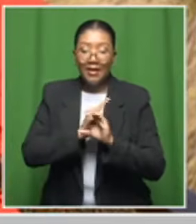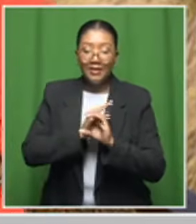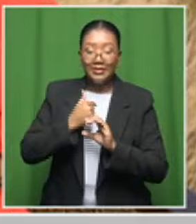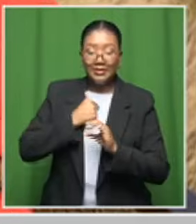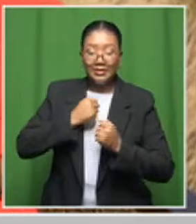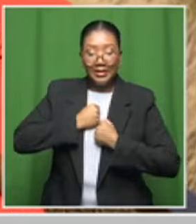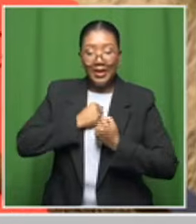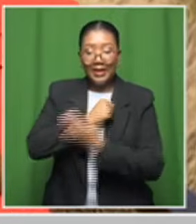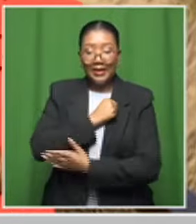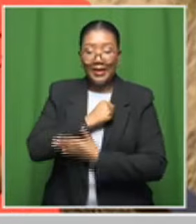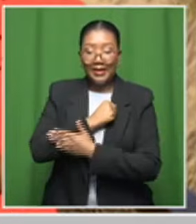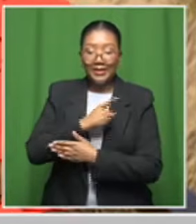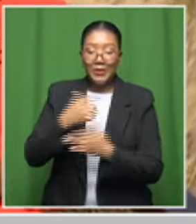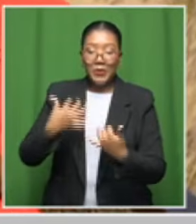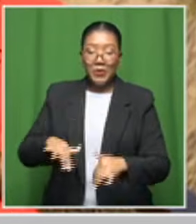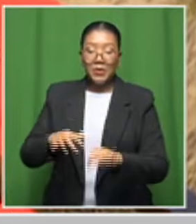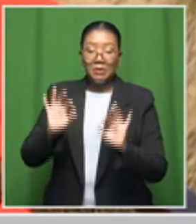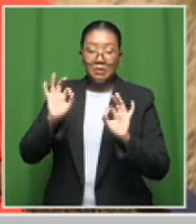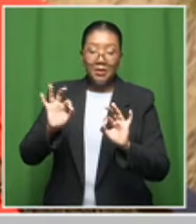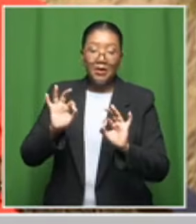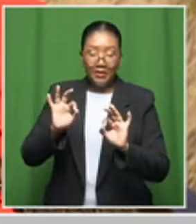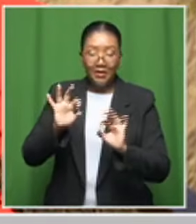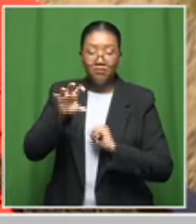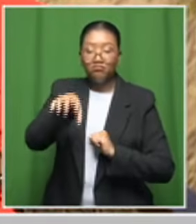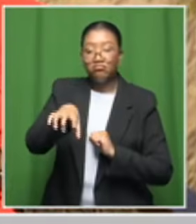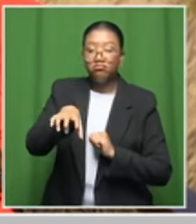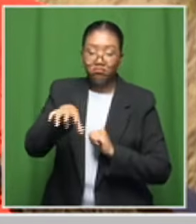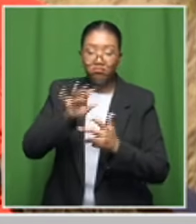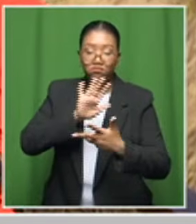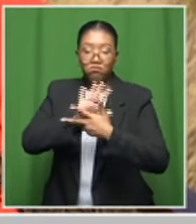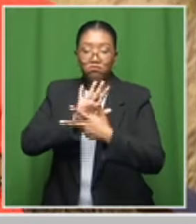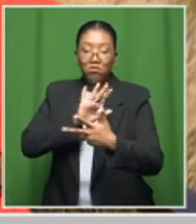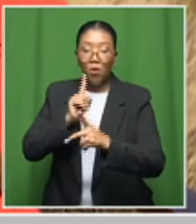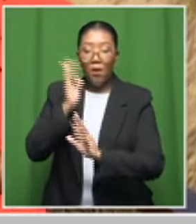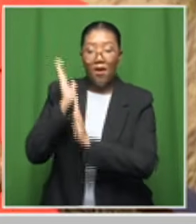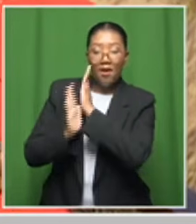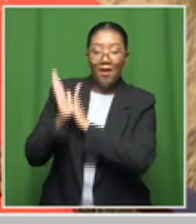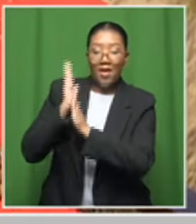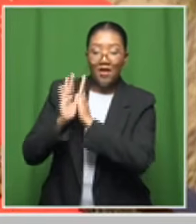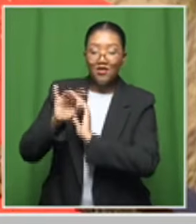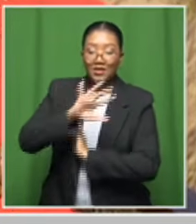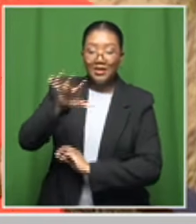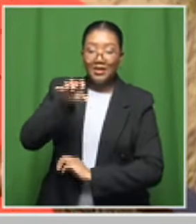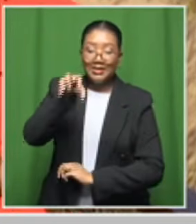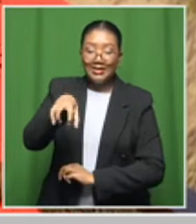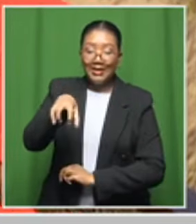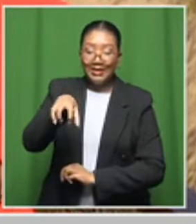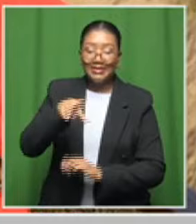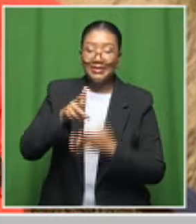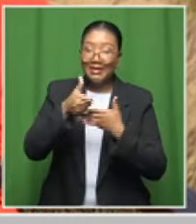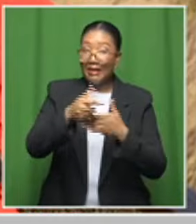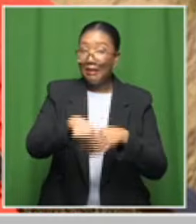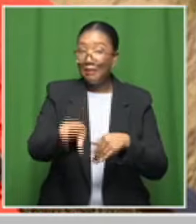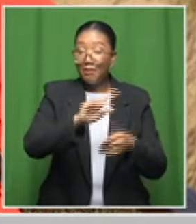that went into declaring this a heritage site and really what this actually means for the community at large.